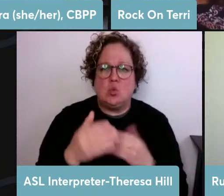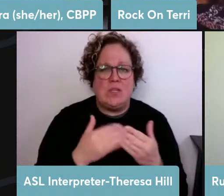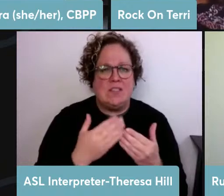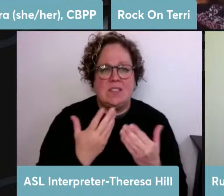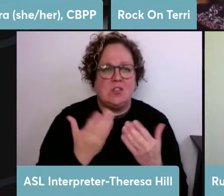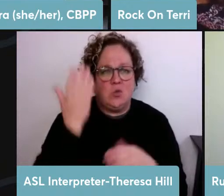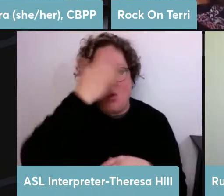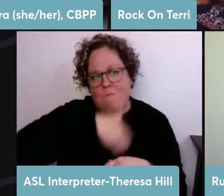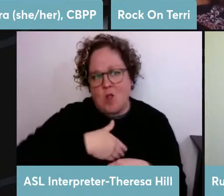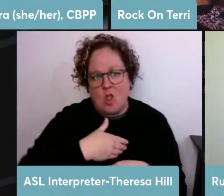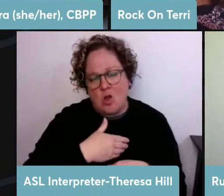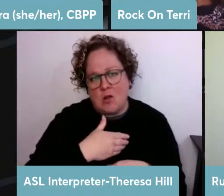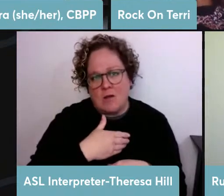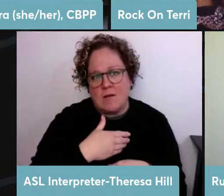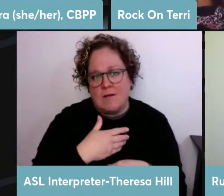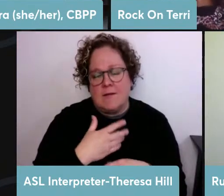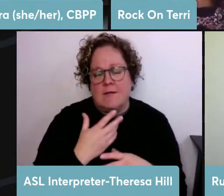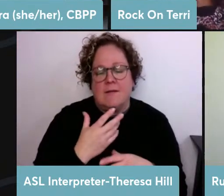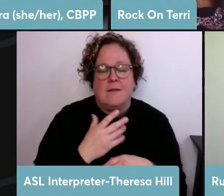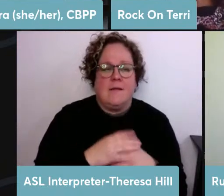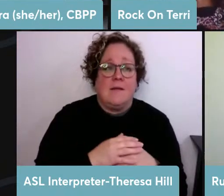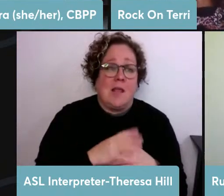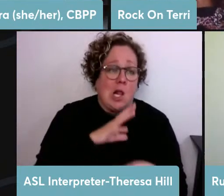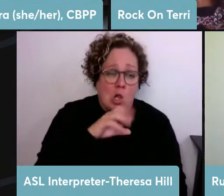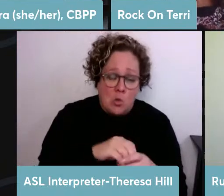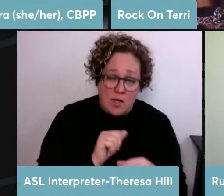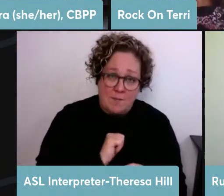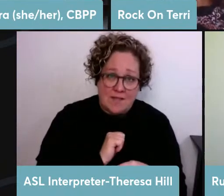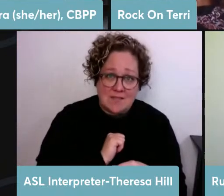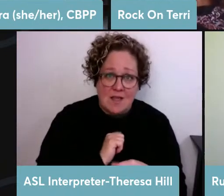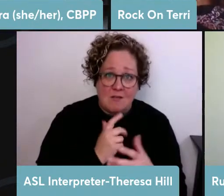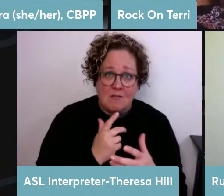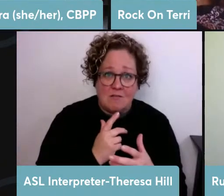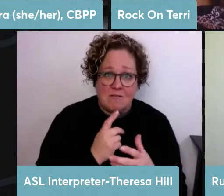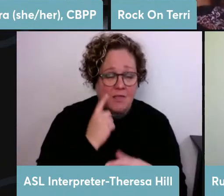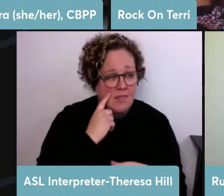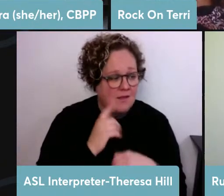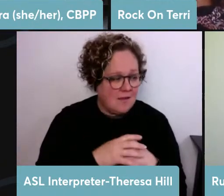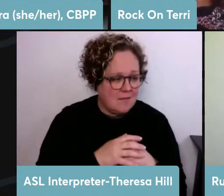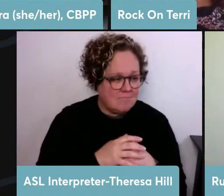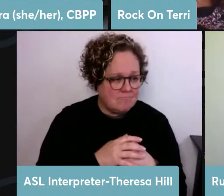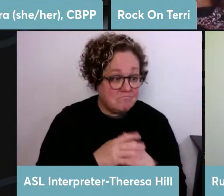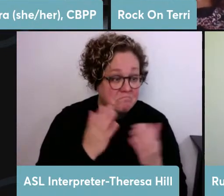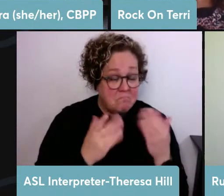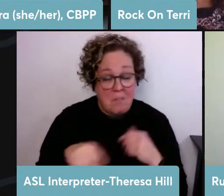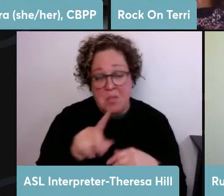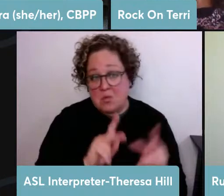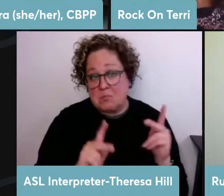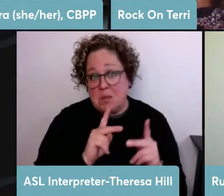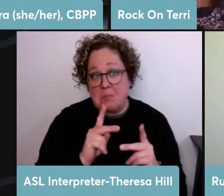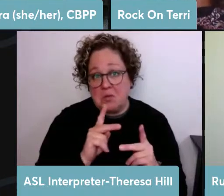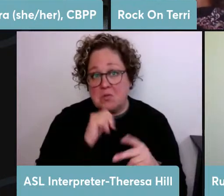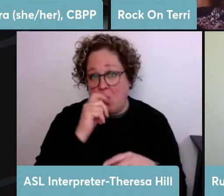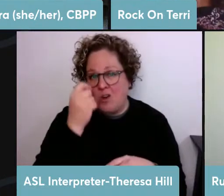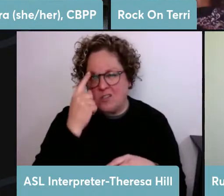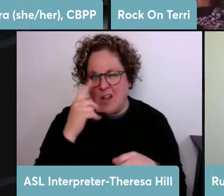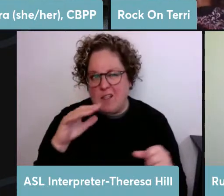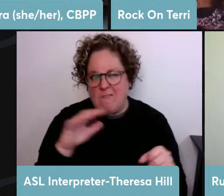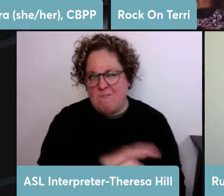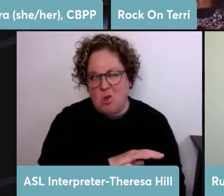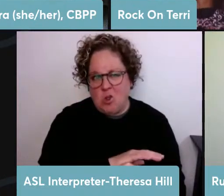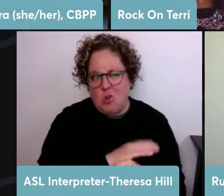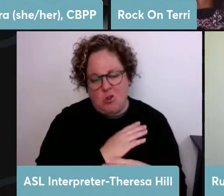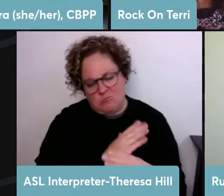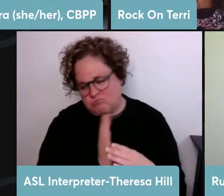And from advocates, including myself, thinking that, well, maybe some of these people don't understand the full complexity of